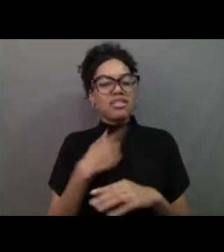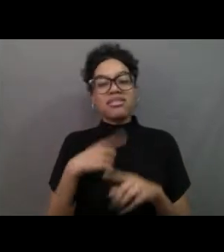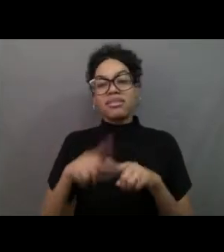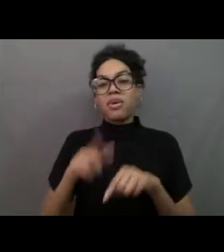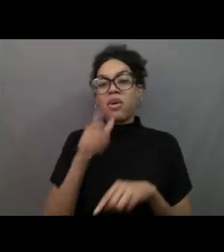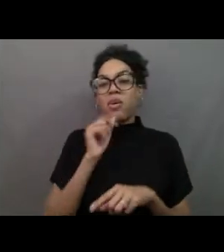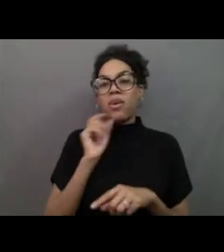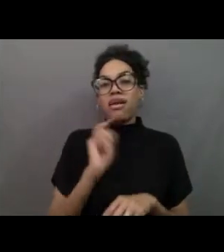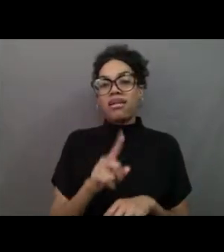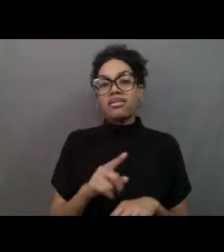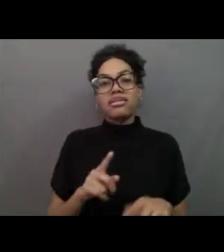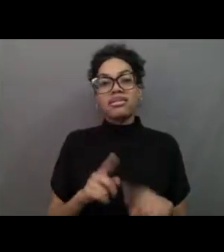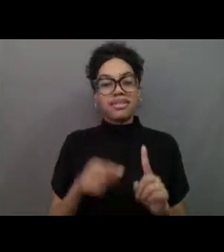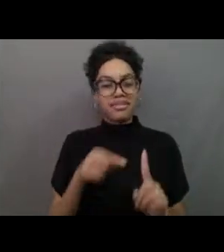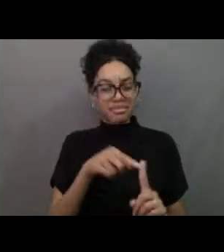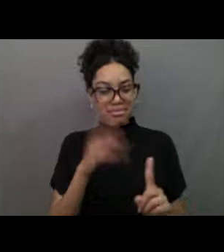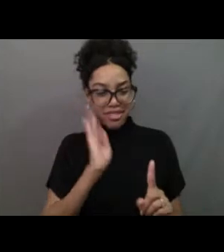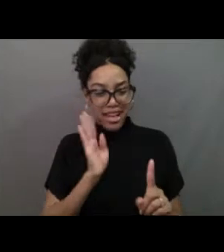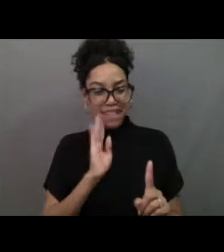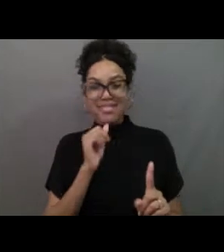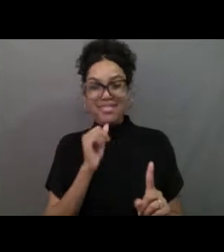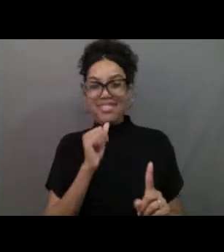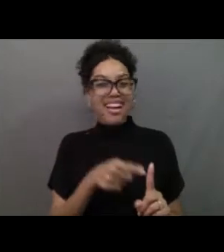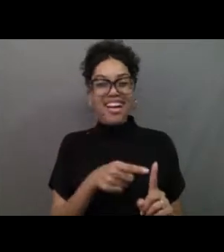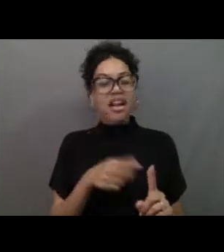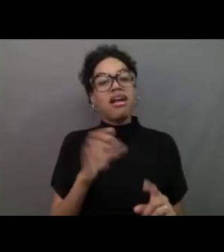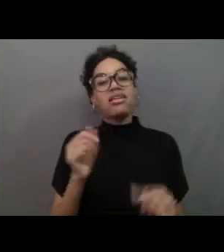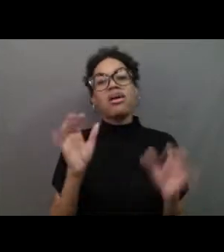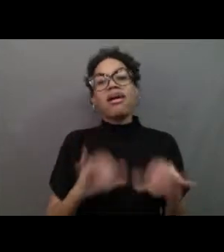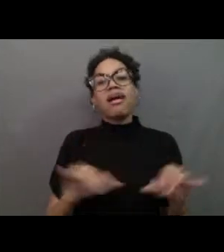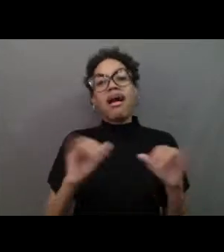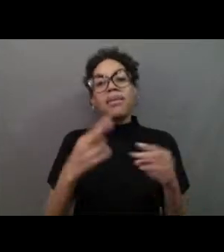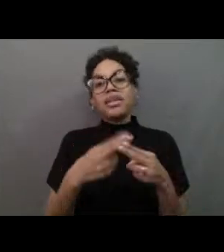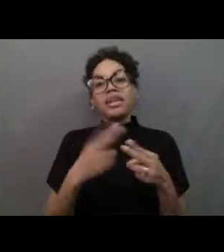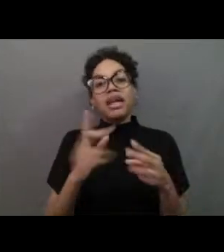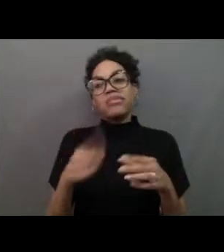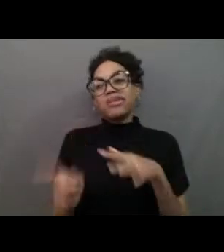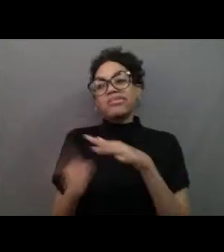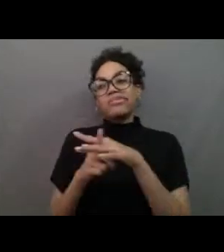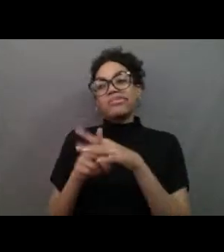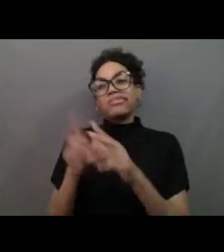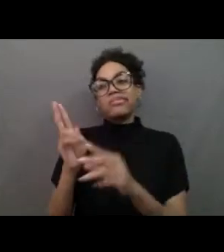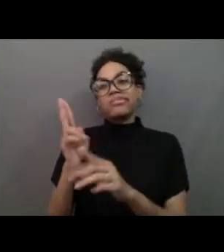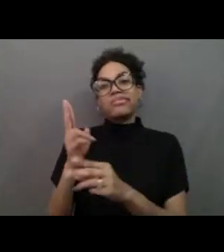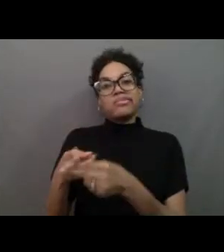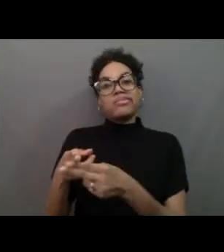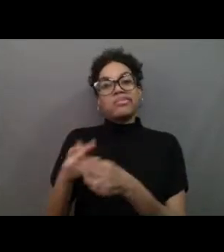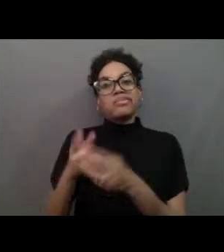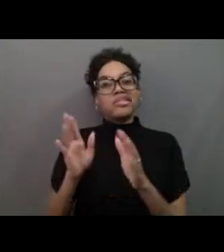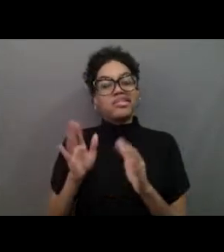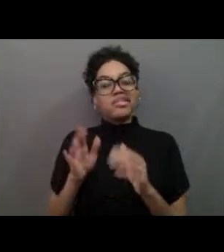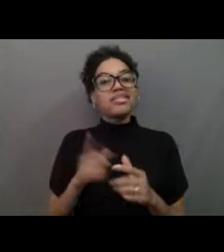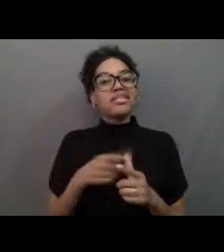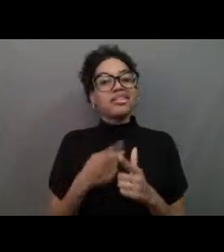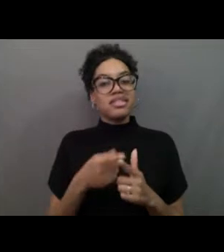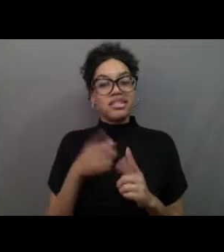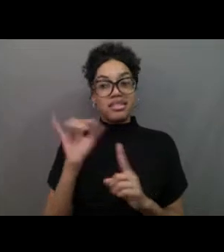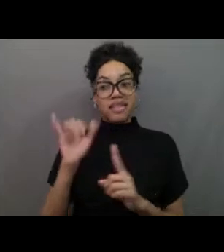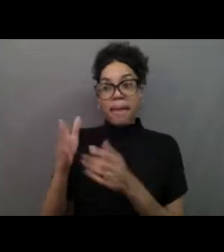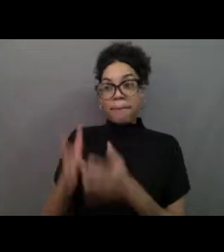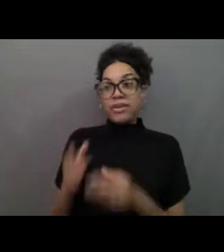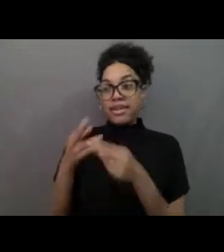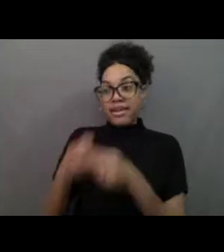don't think they're particularly brown either. So common names are funny that way. They mean something to the person who named them and got into common usage, but